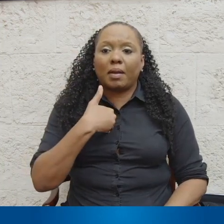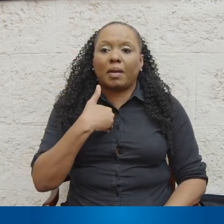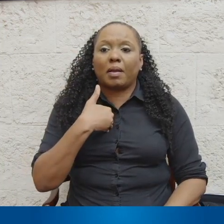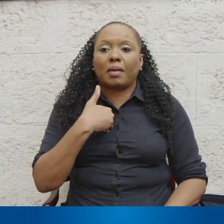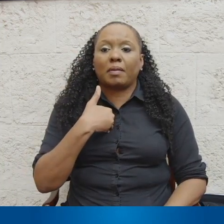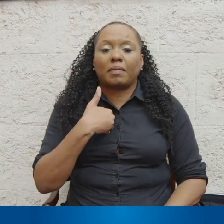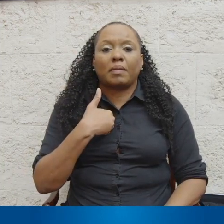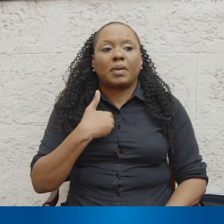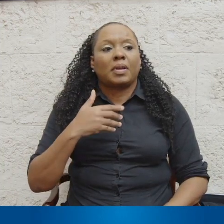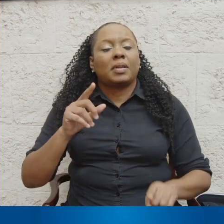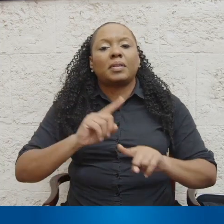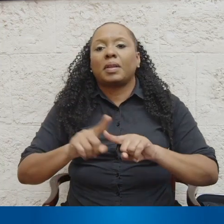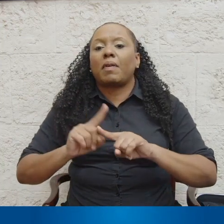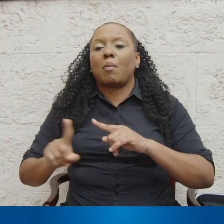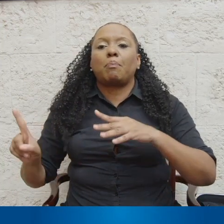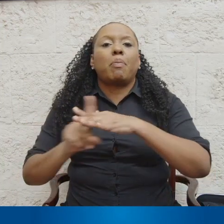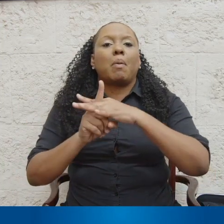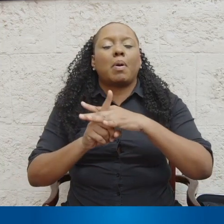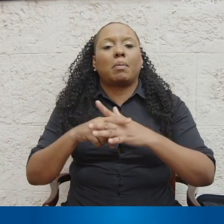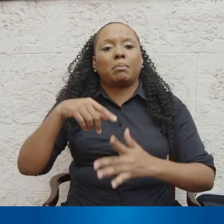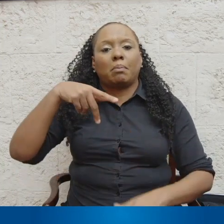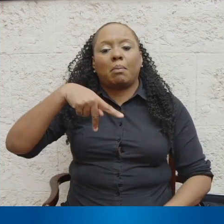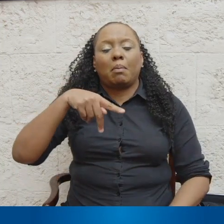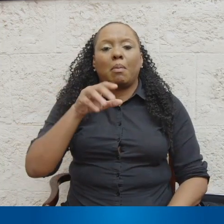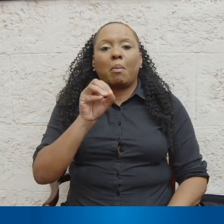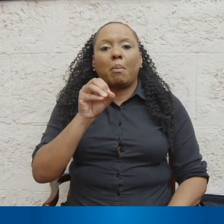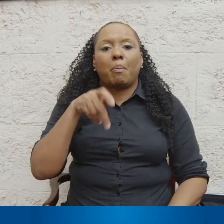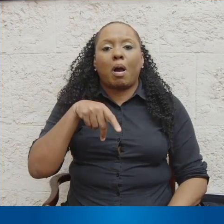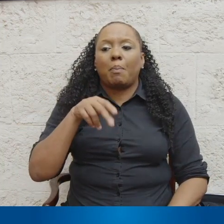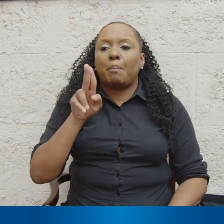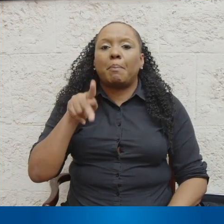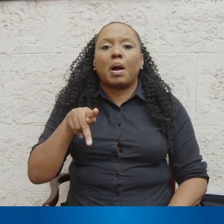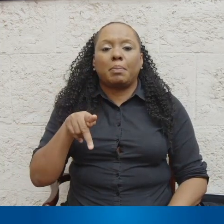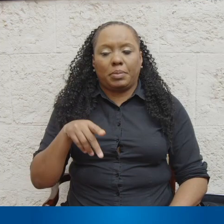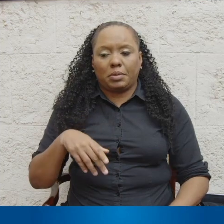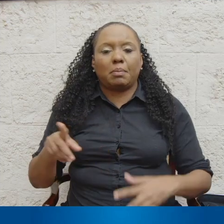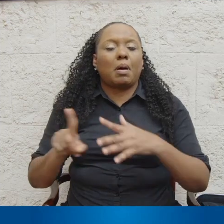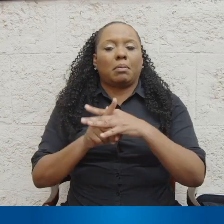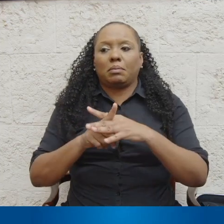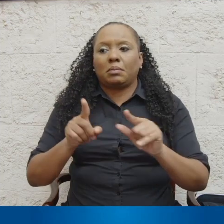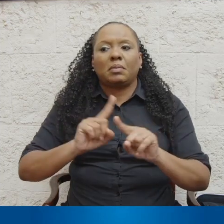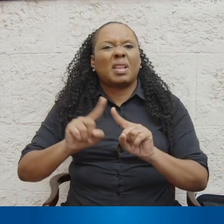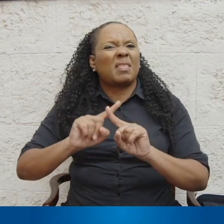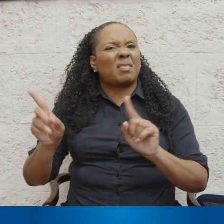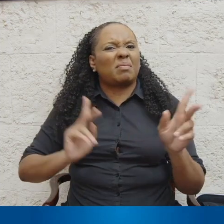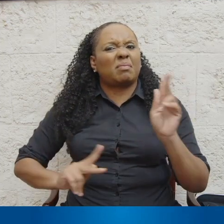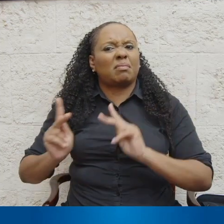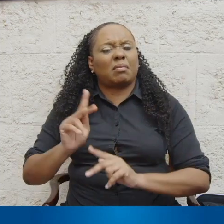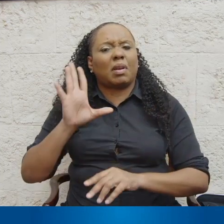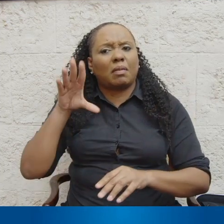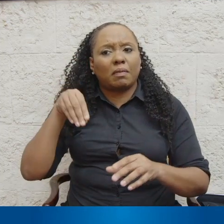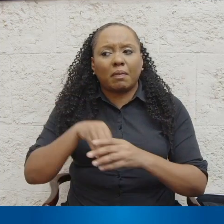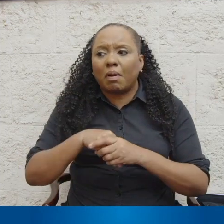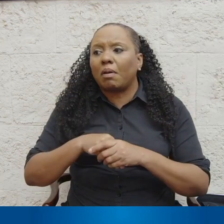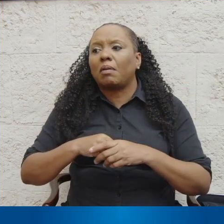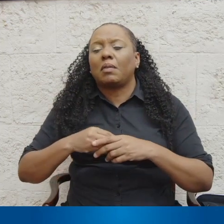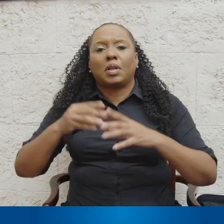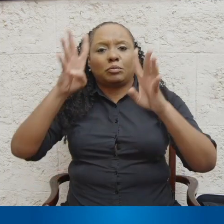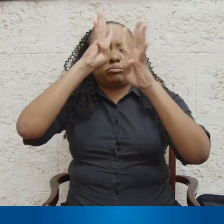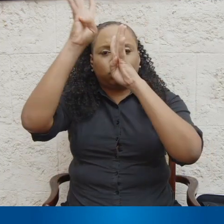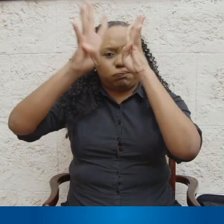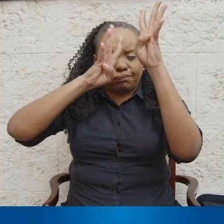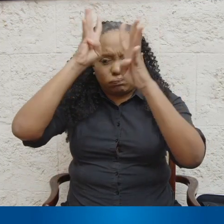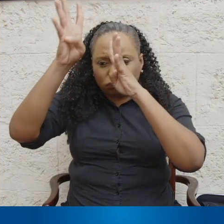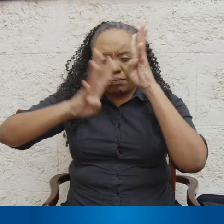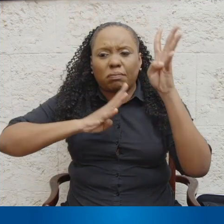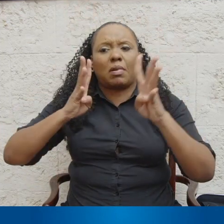artisanal pop-ups. And what this will do, again, is to allow those people that are involved, again, in the creative economy